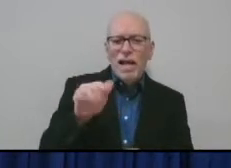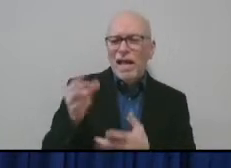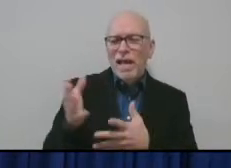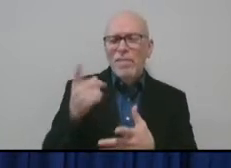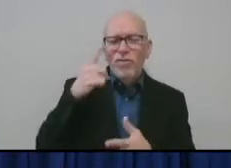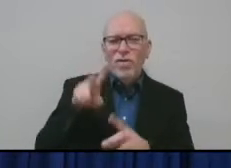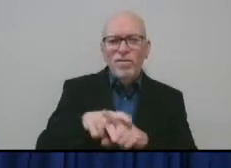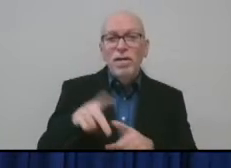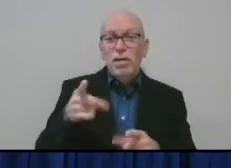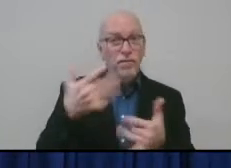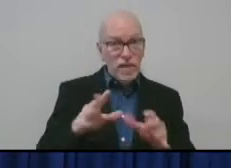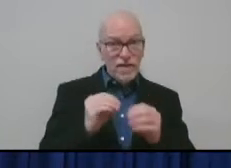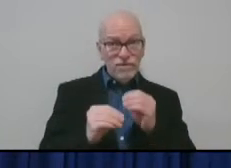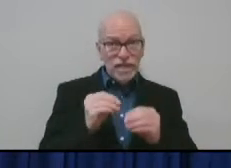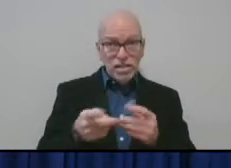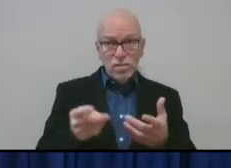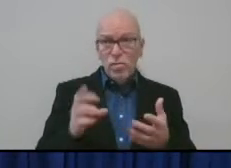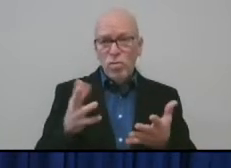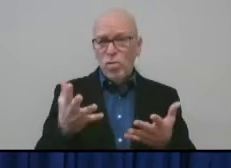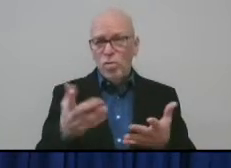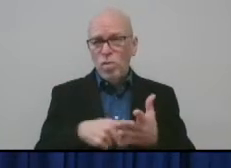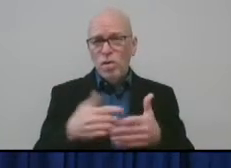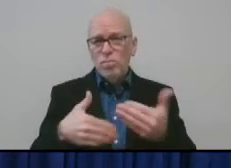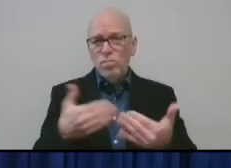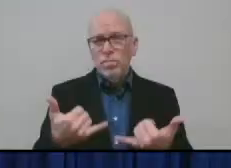problems fixed now? And if not, where do we stand?